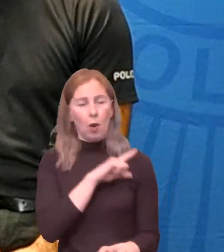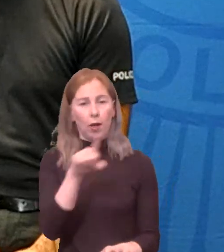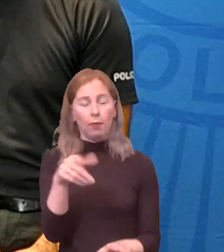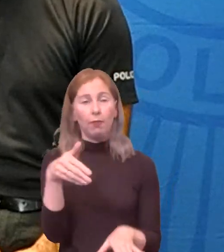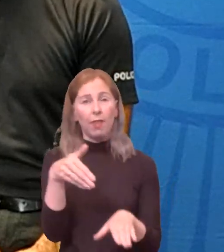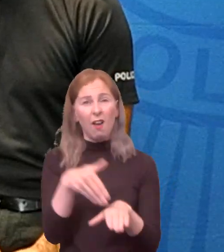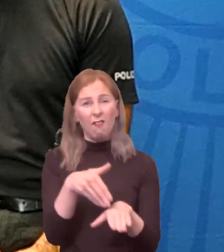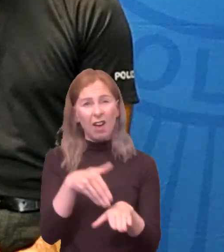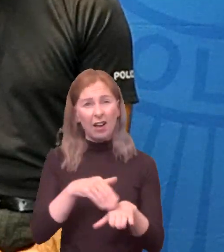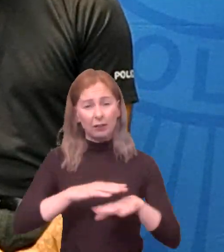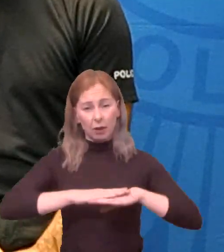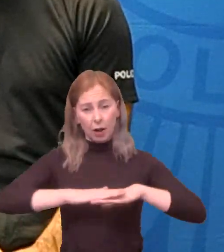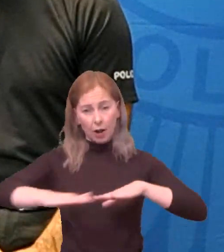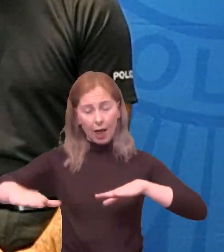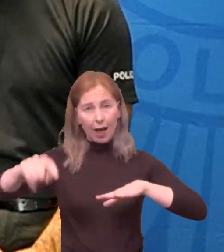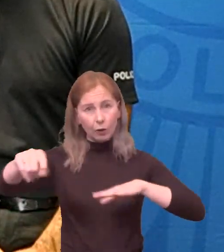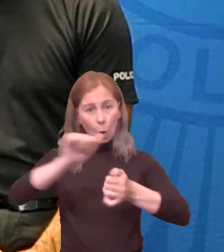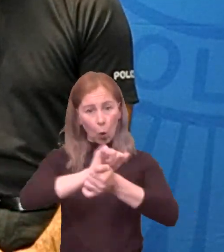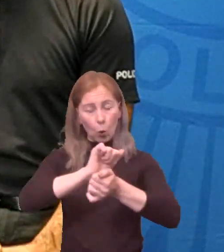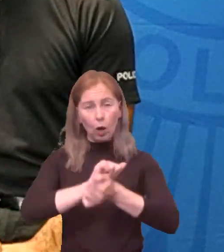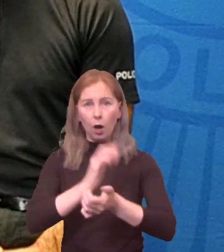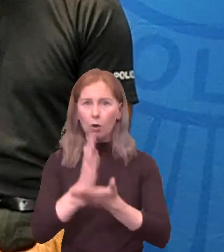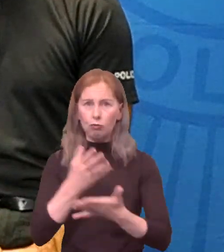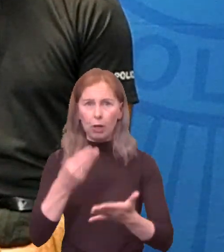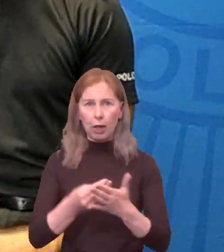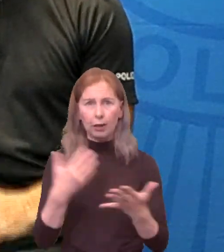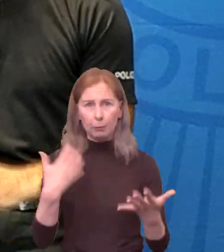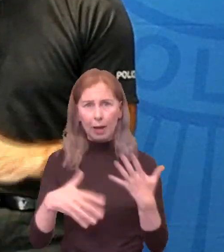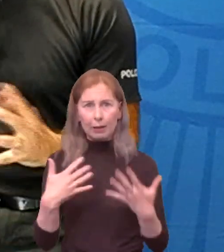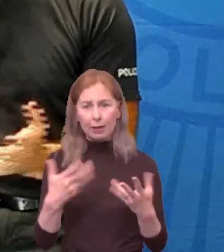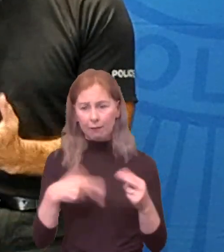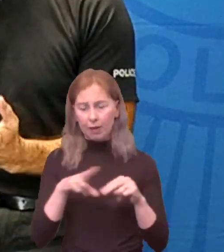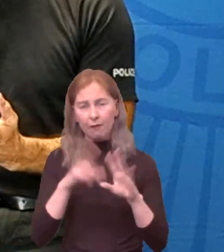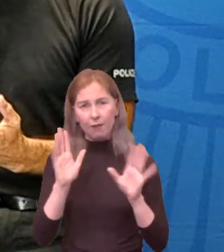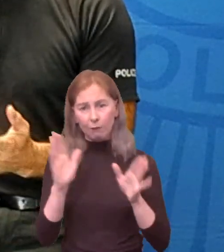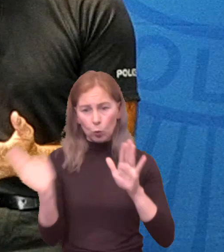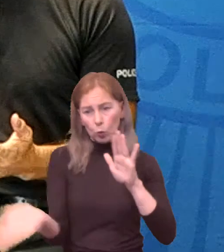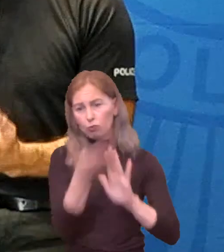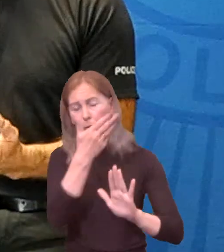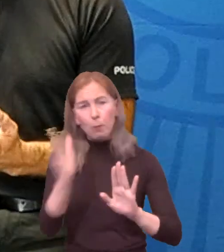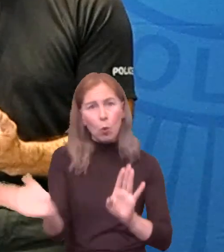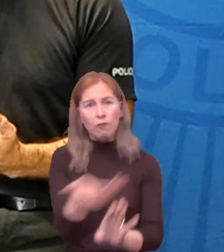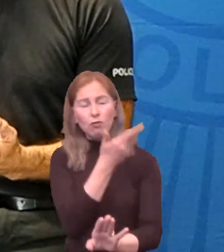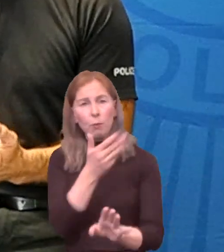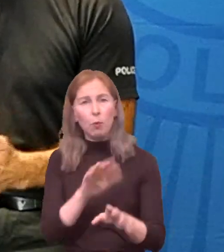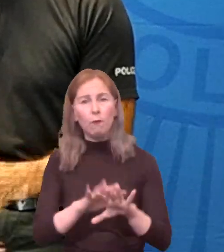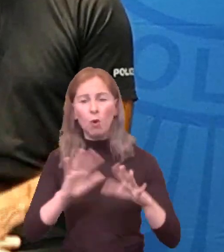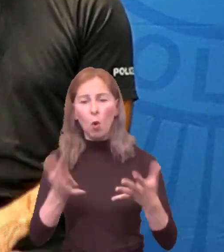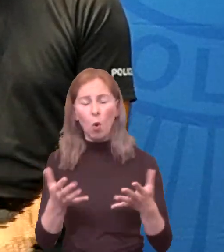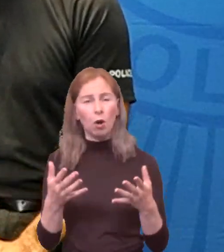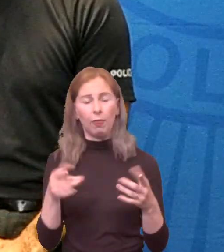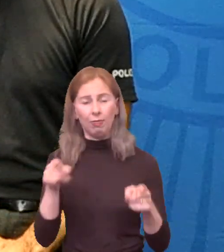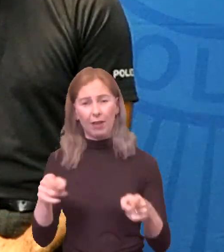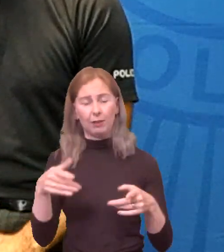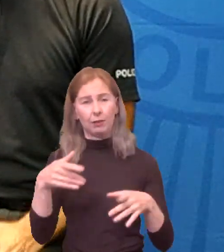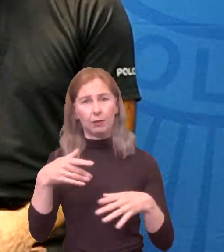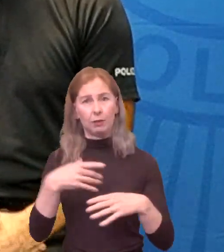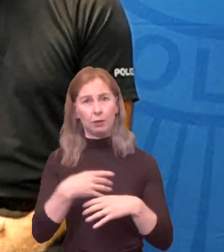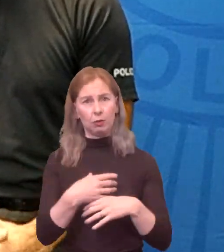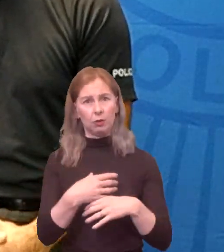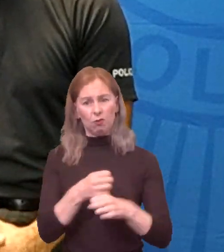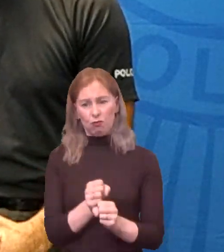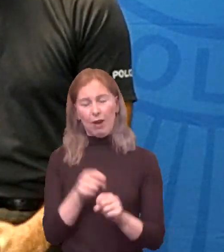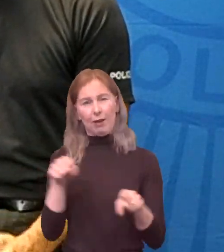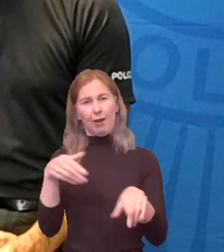is massive, because the cost of removing that, especially if there's fridges, asbestos, is massive and